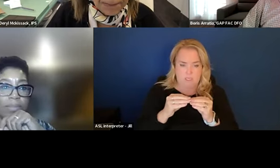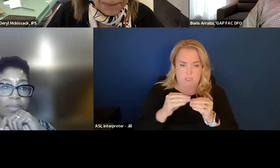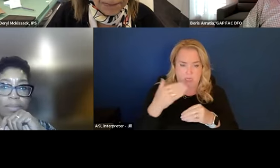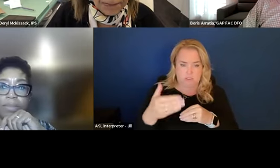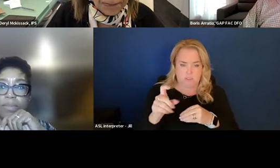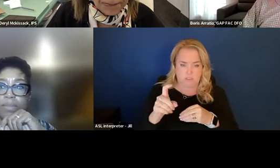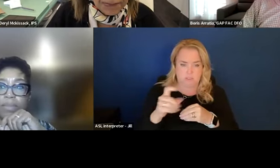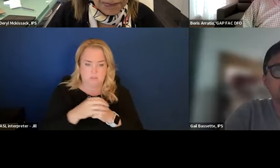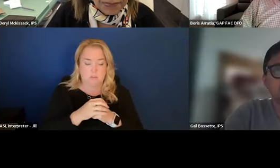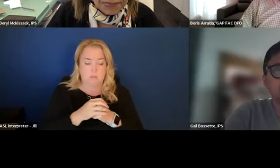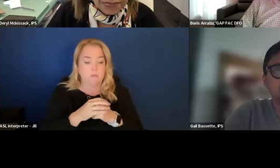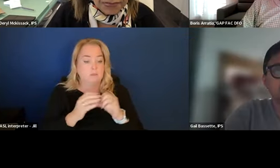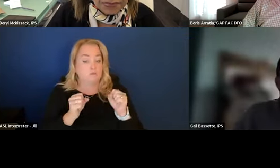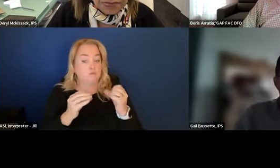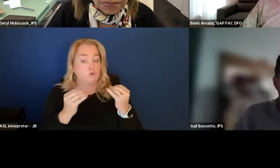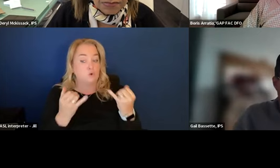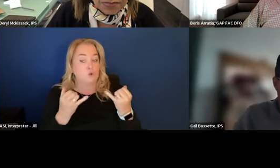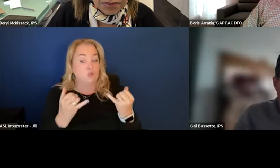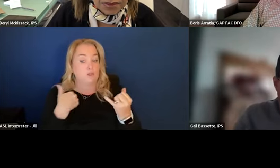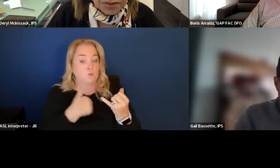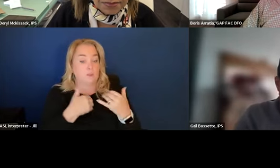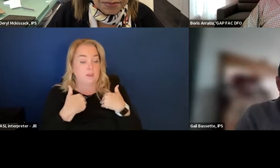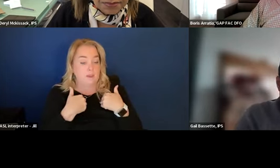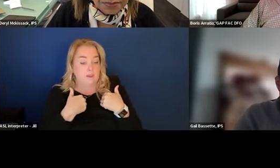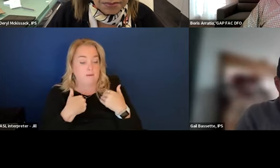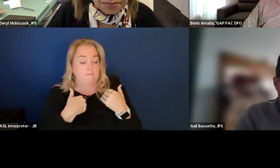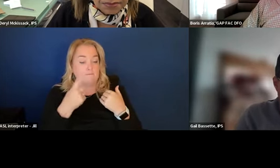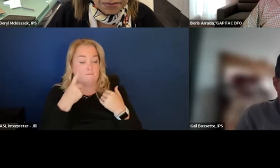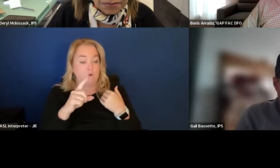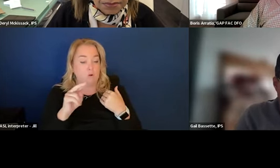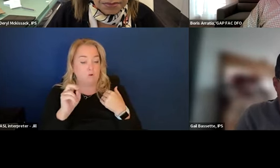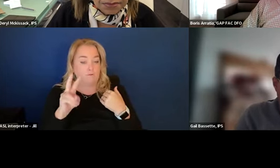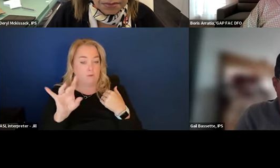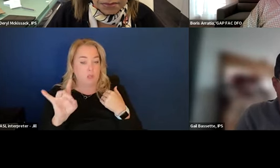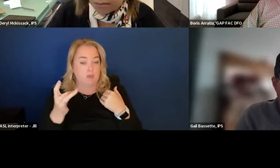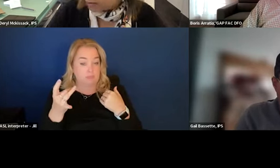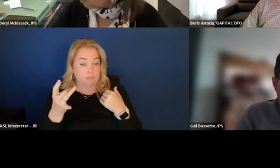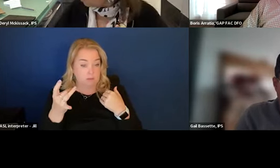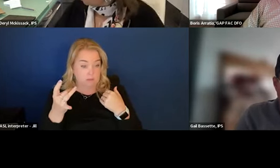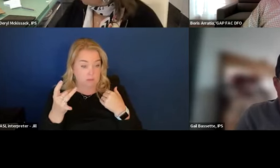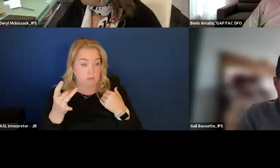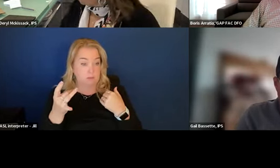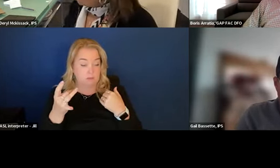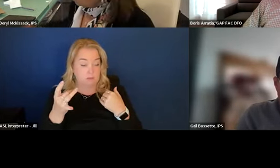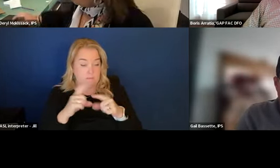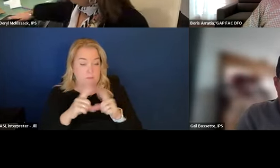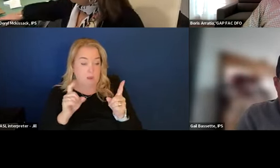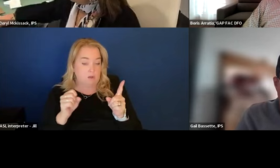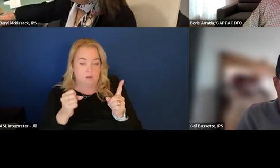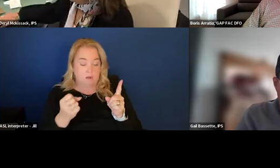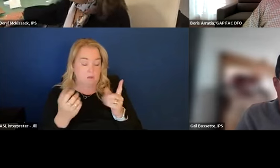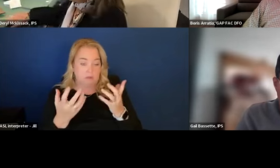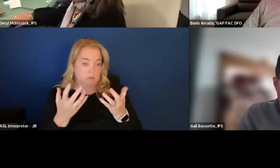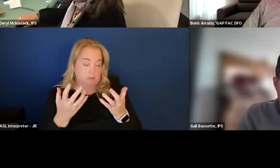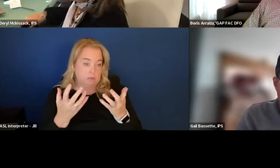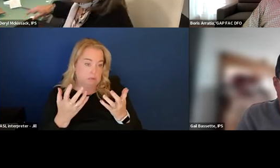next? So currently we have one scheduled for November 8th. But there again, we can,